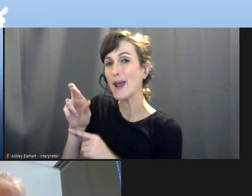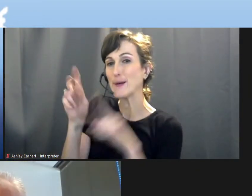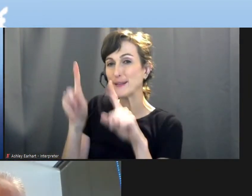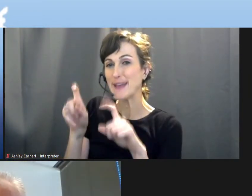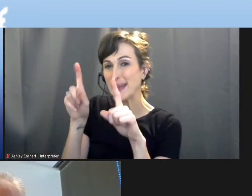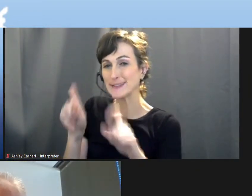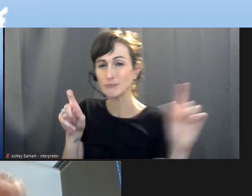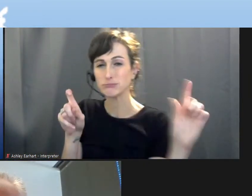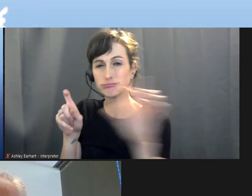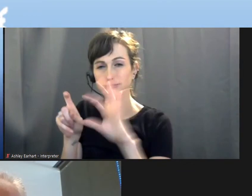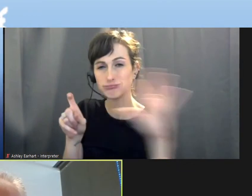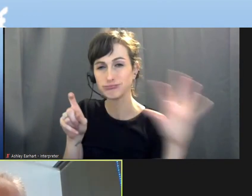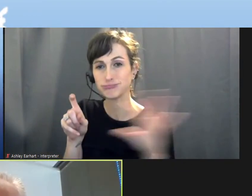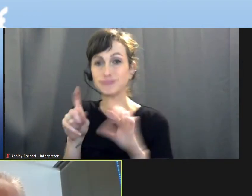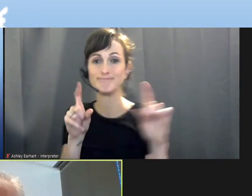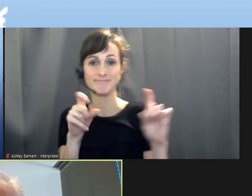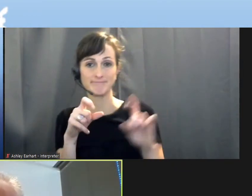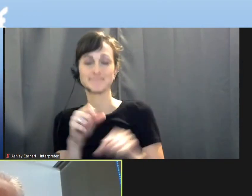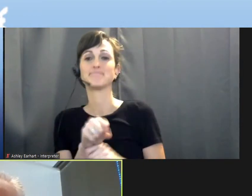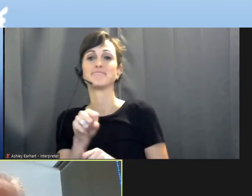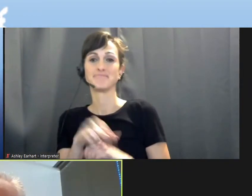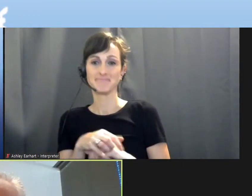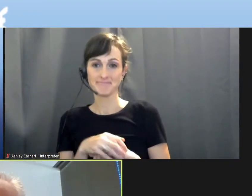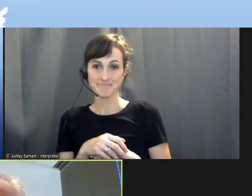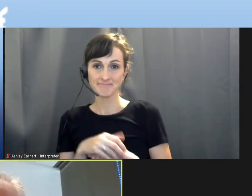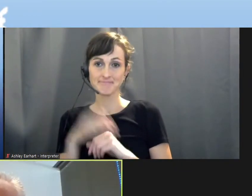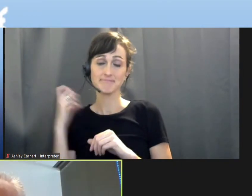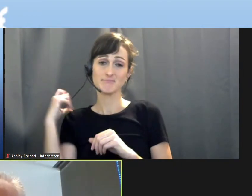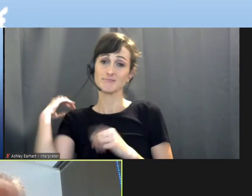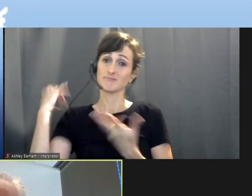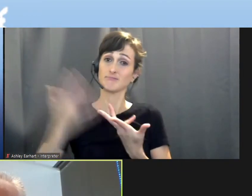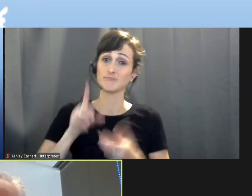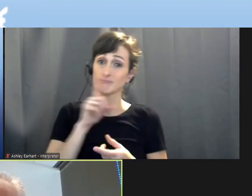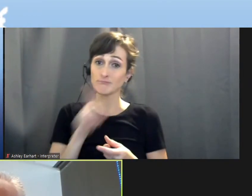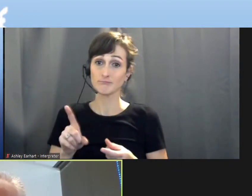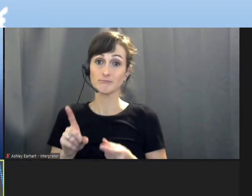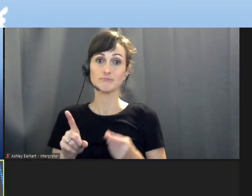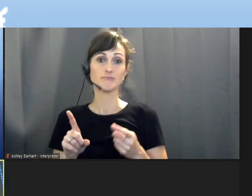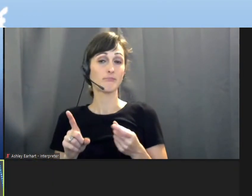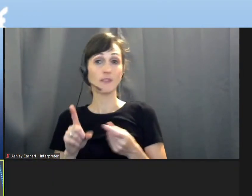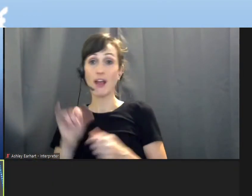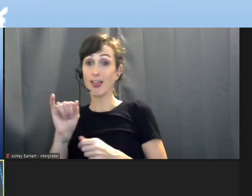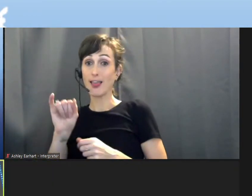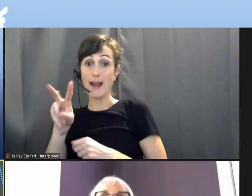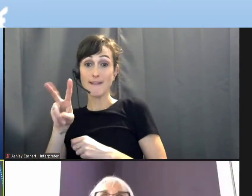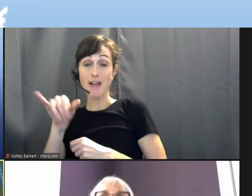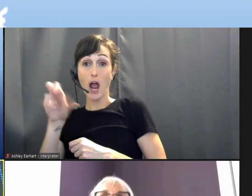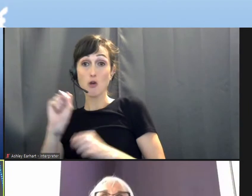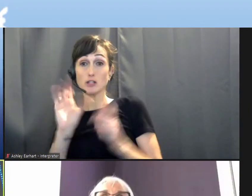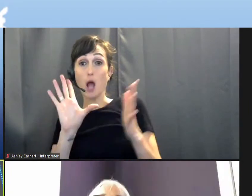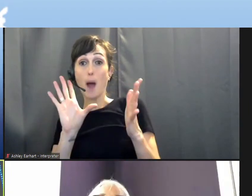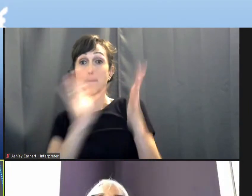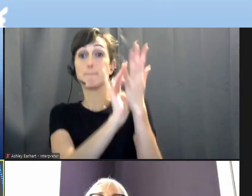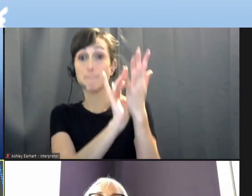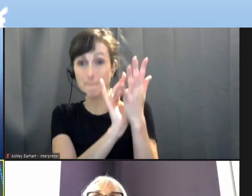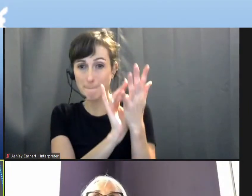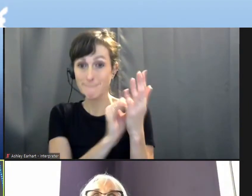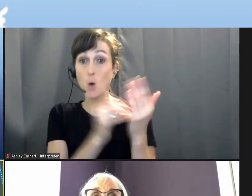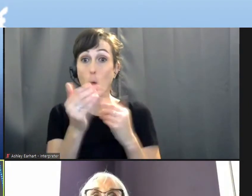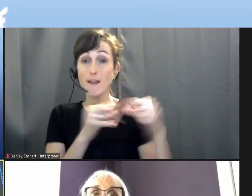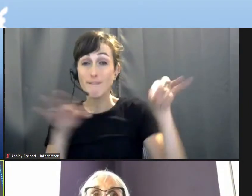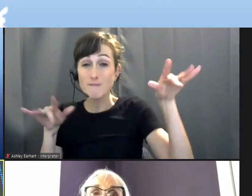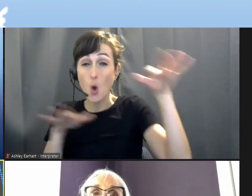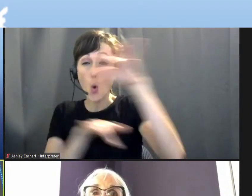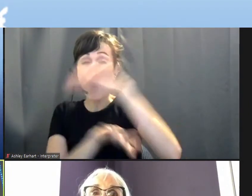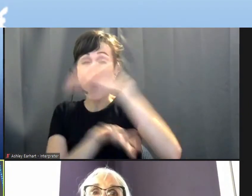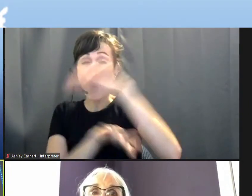air. Absolutely. Yeah. And it just basically it's latching on to whatever else is floating around in the air, because it is so small and it's so